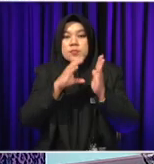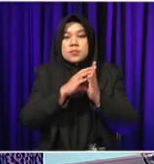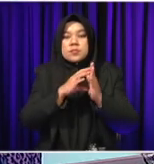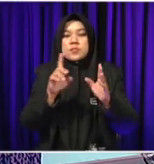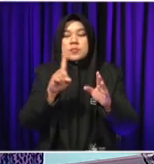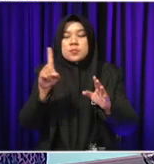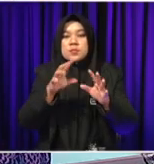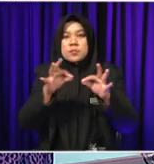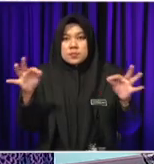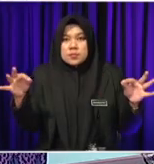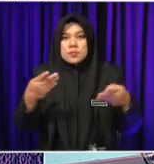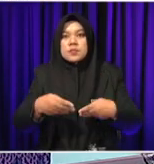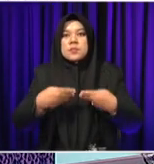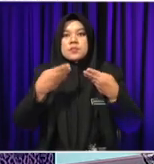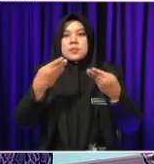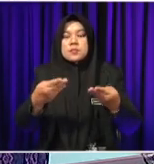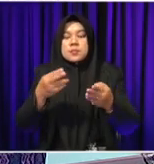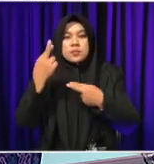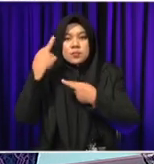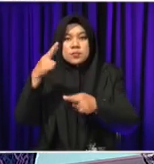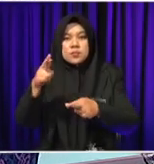line. And they can give response. And that is what